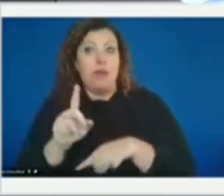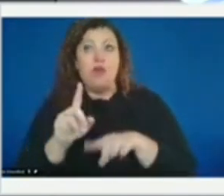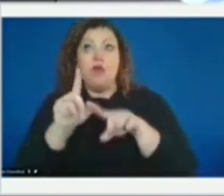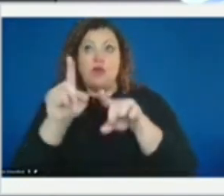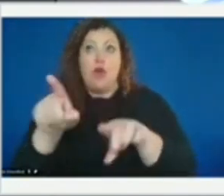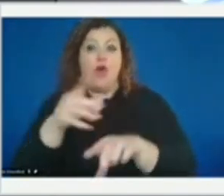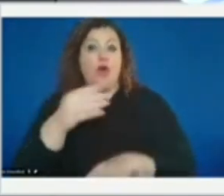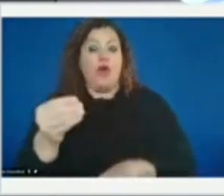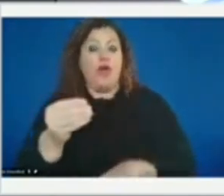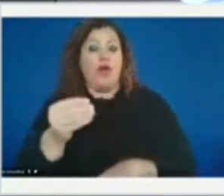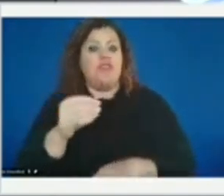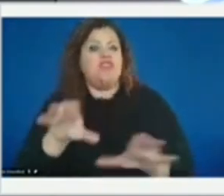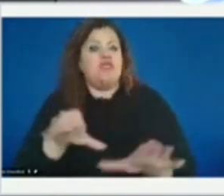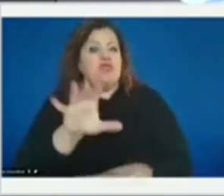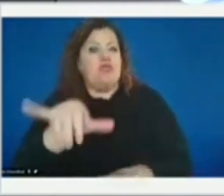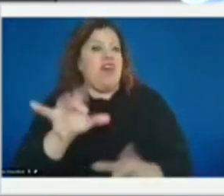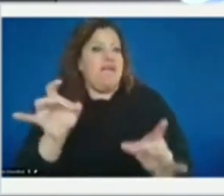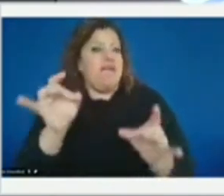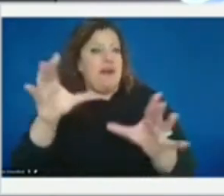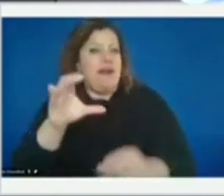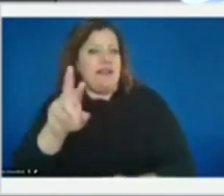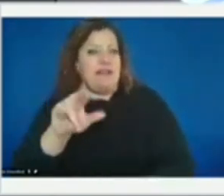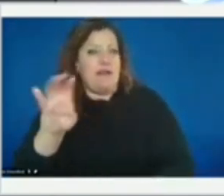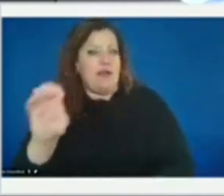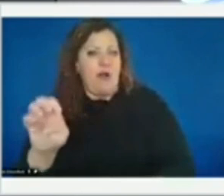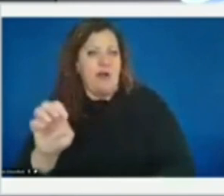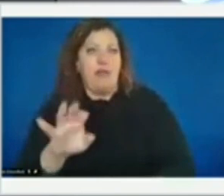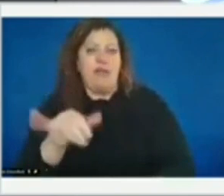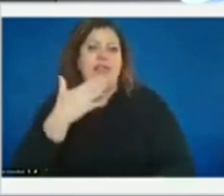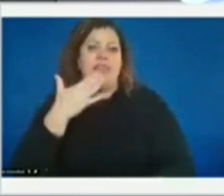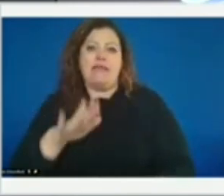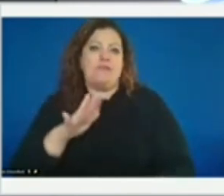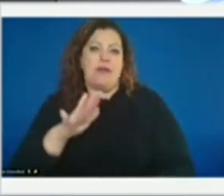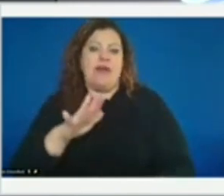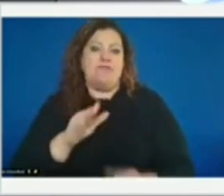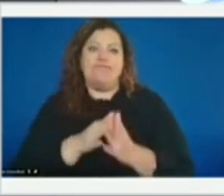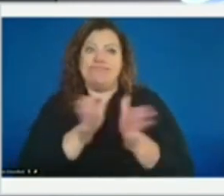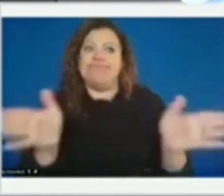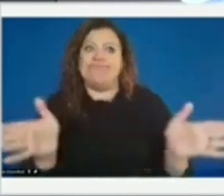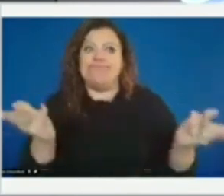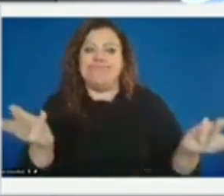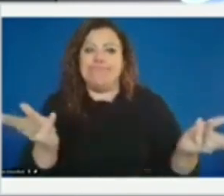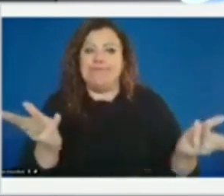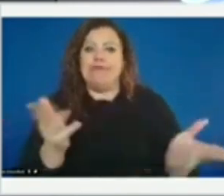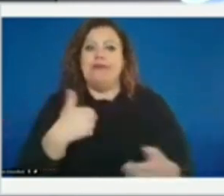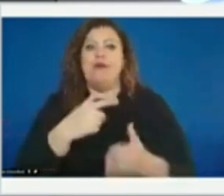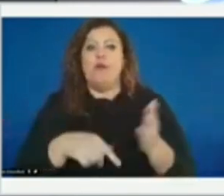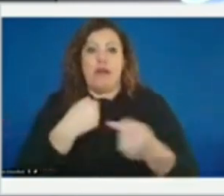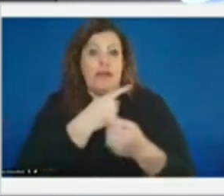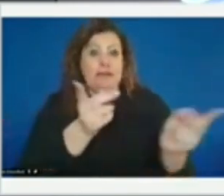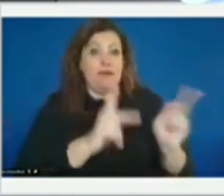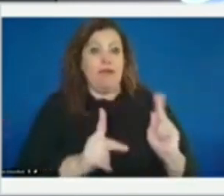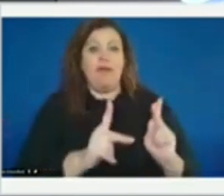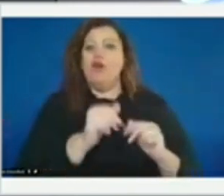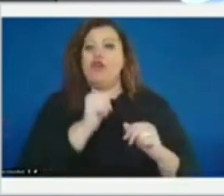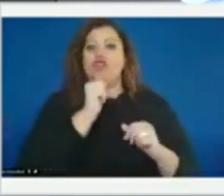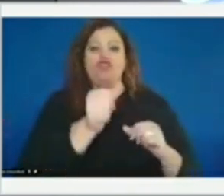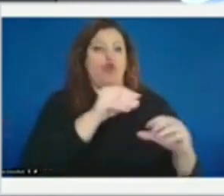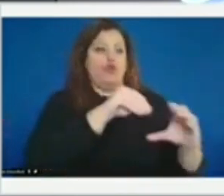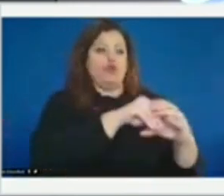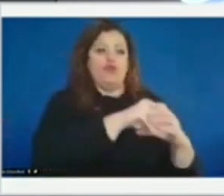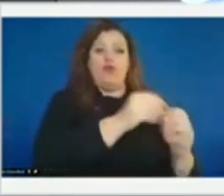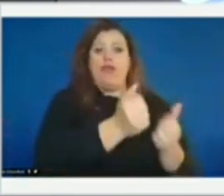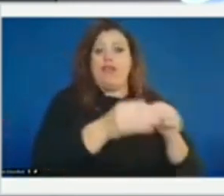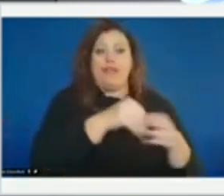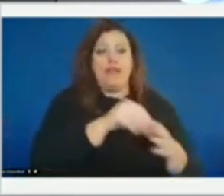and commit that violent crime, it's just bad all the way around. So what I would say to people is, don't store anything in your car you're not prepared to